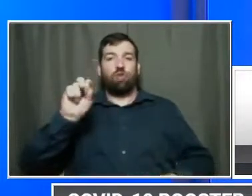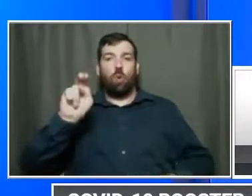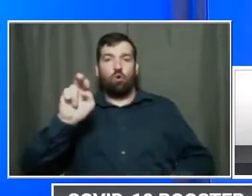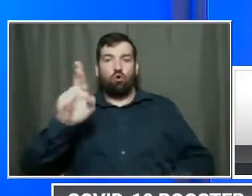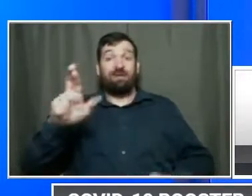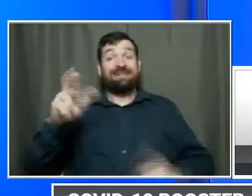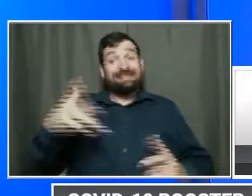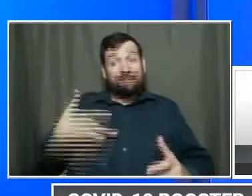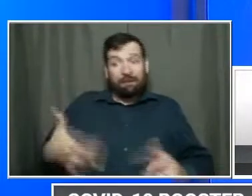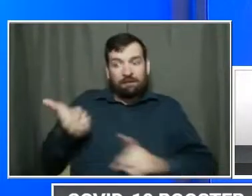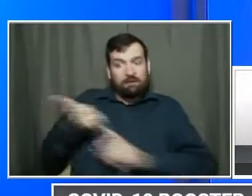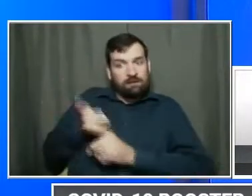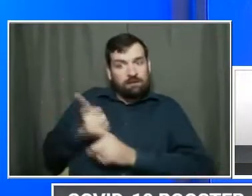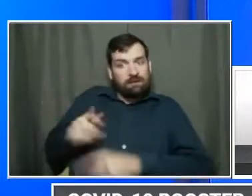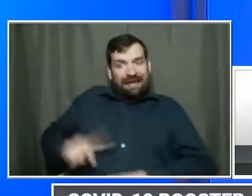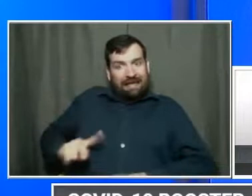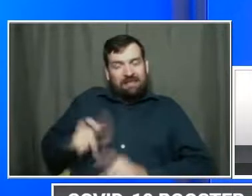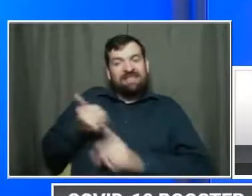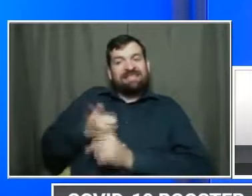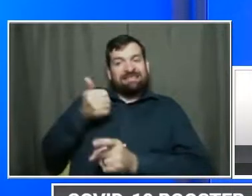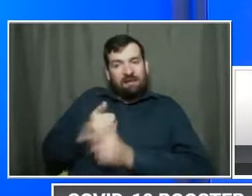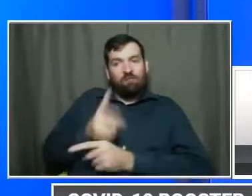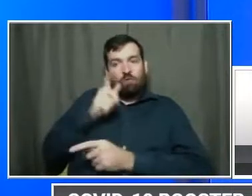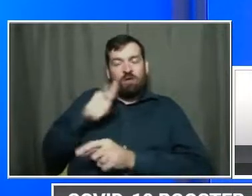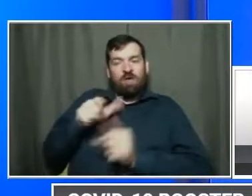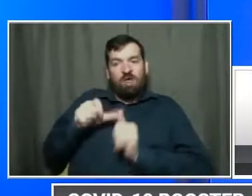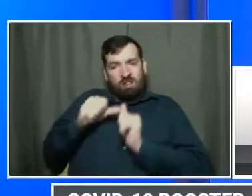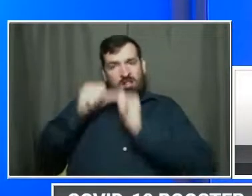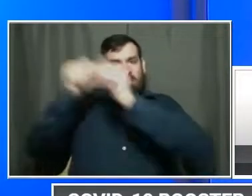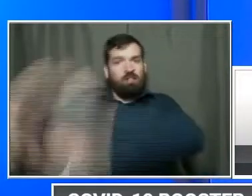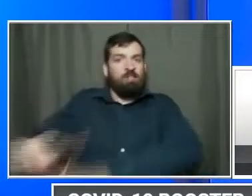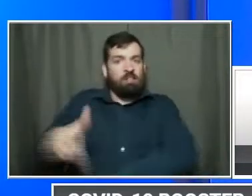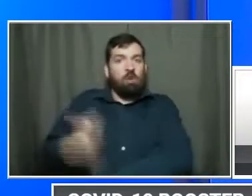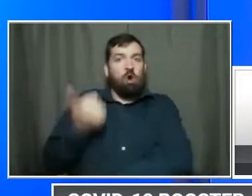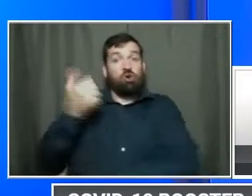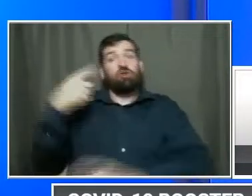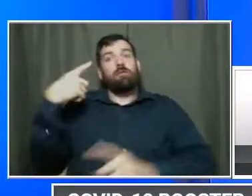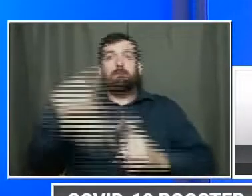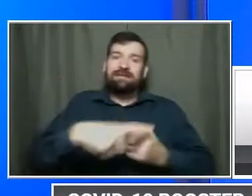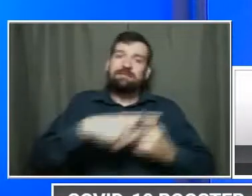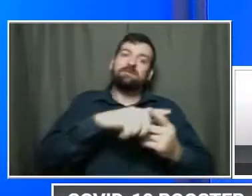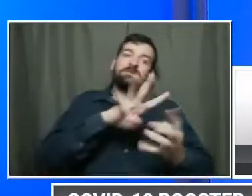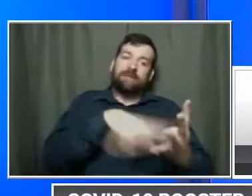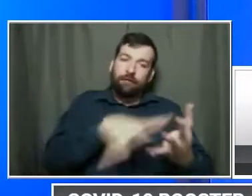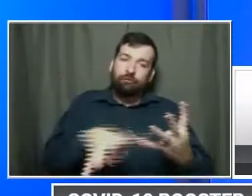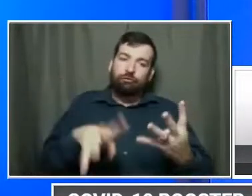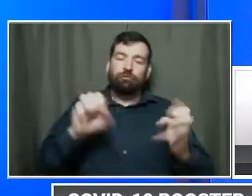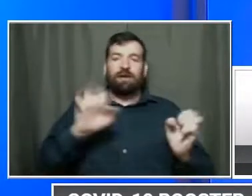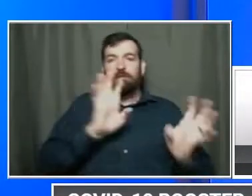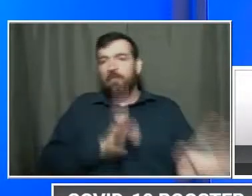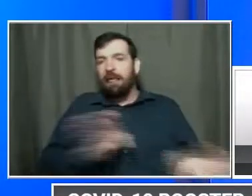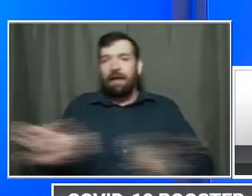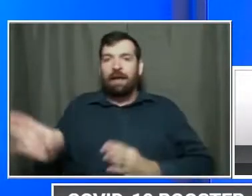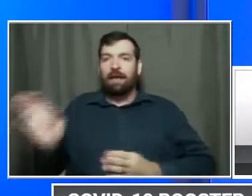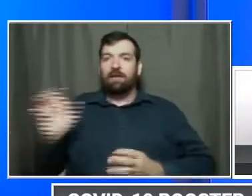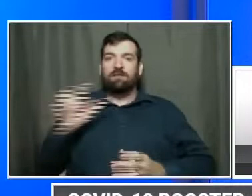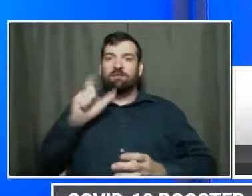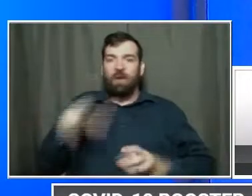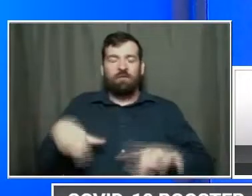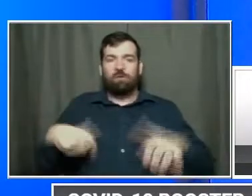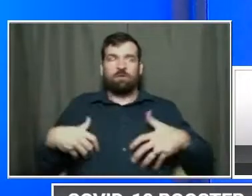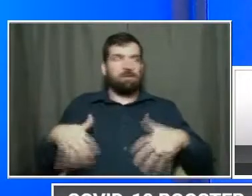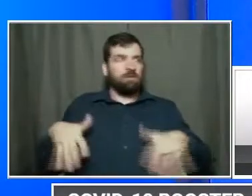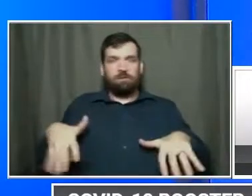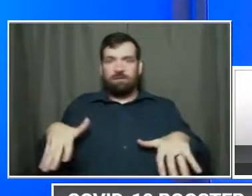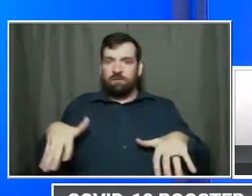a regular donor. And it also is scheduled. You can plan it. You don't have the anxiety of waiting on the